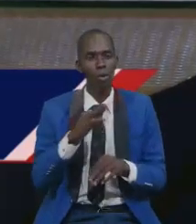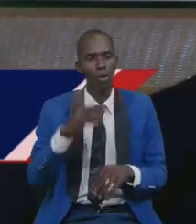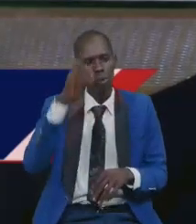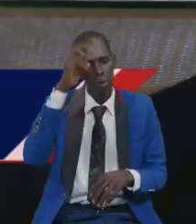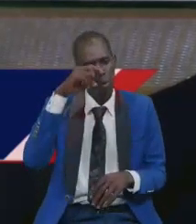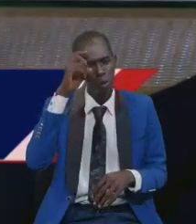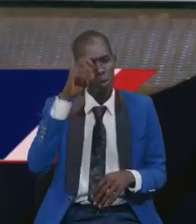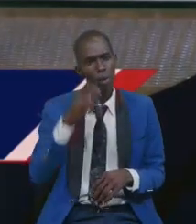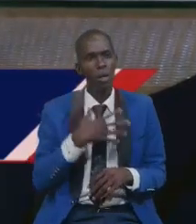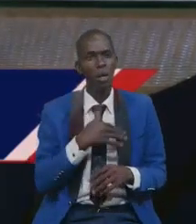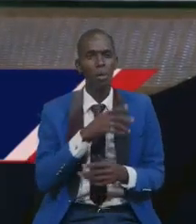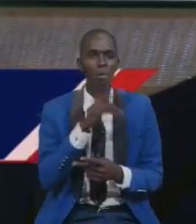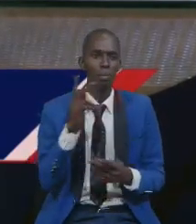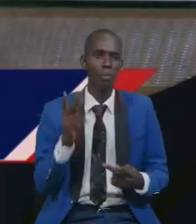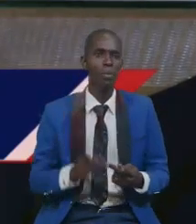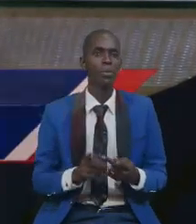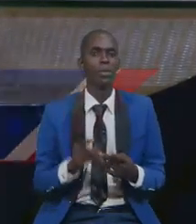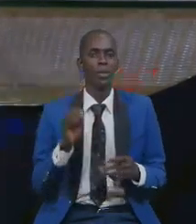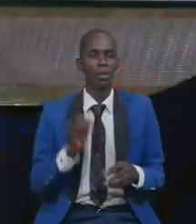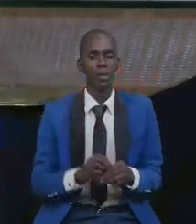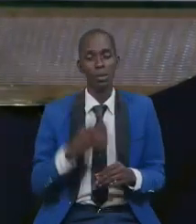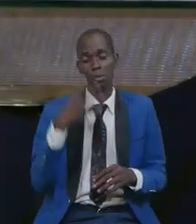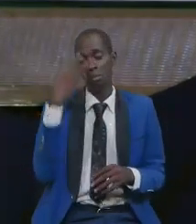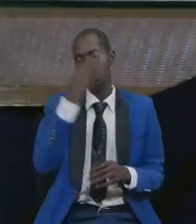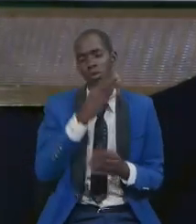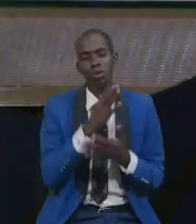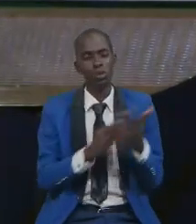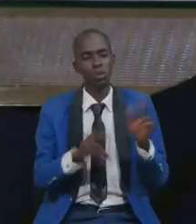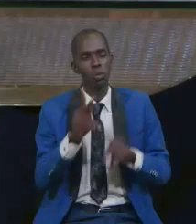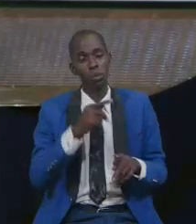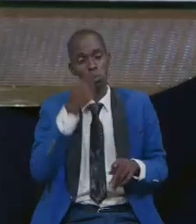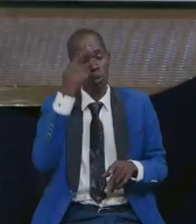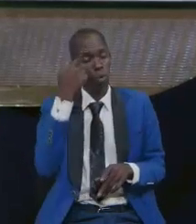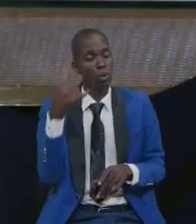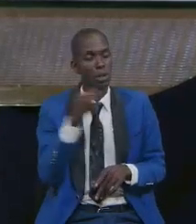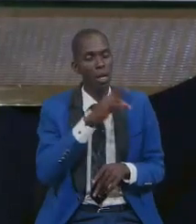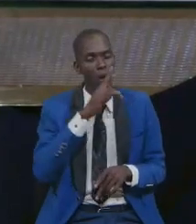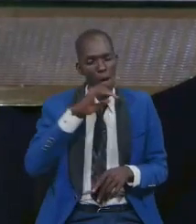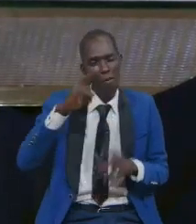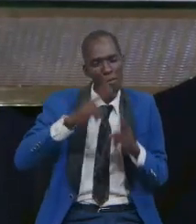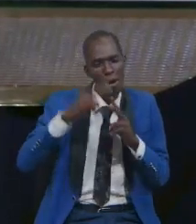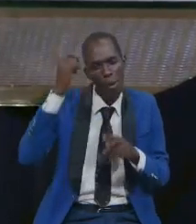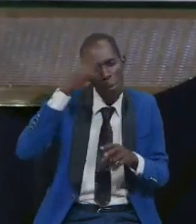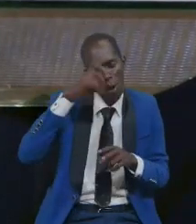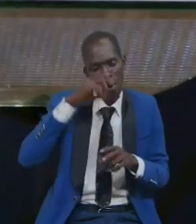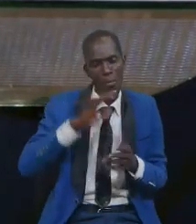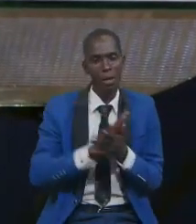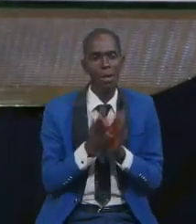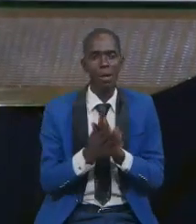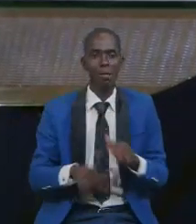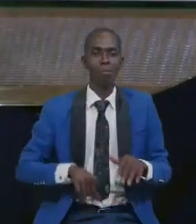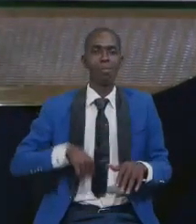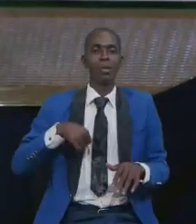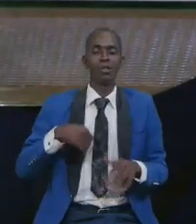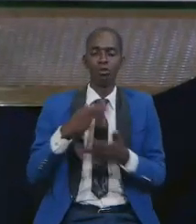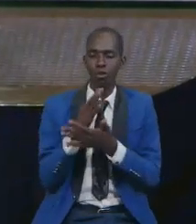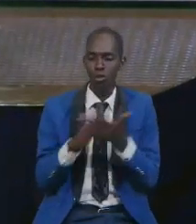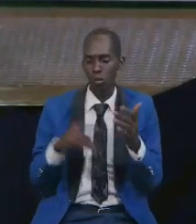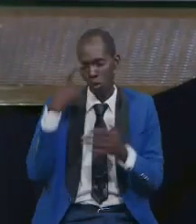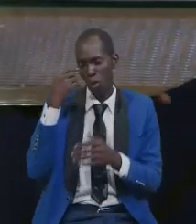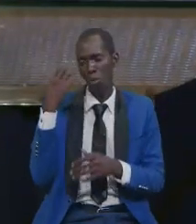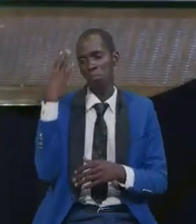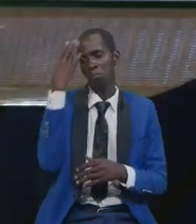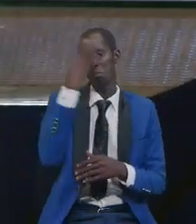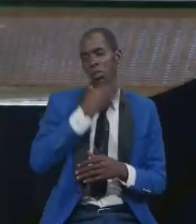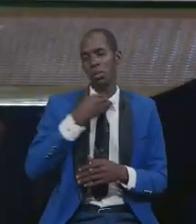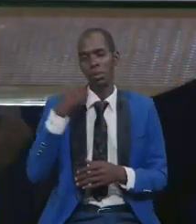beauty. There are people, because of their wisdom, that's why they are proud. Because of their beauty, because of their appearance, that's why